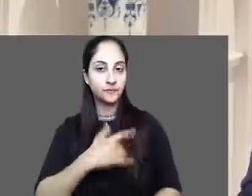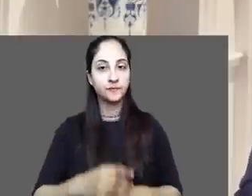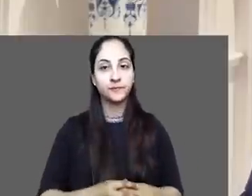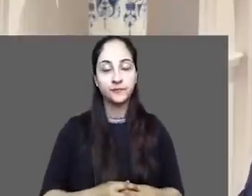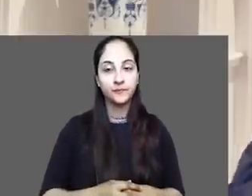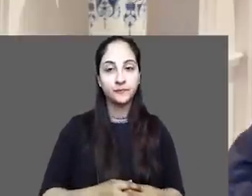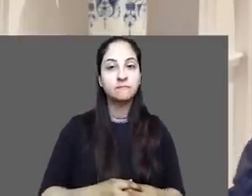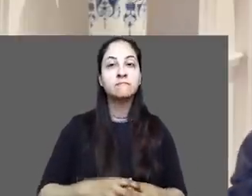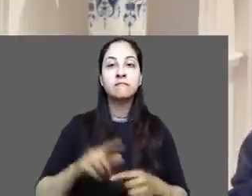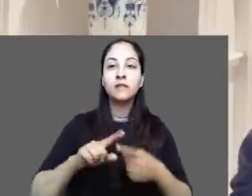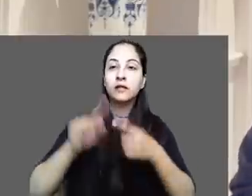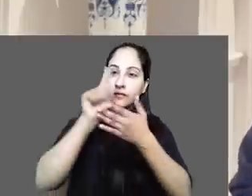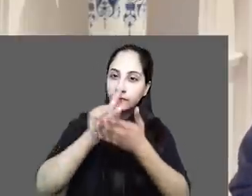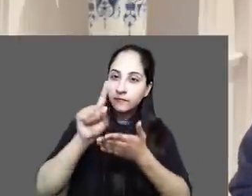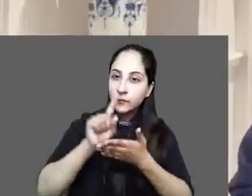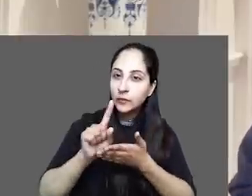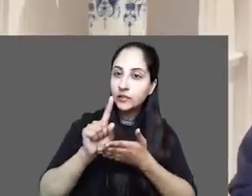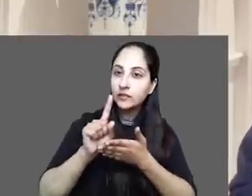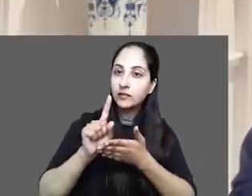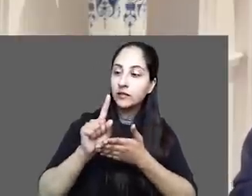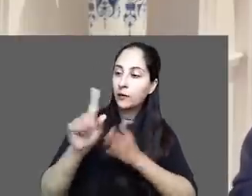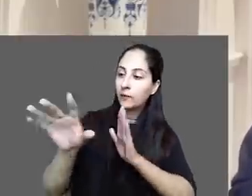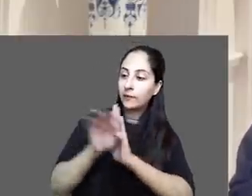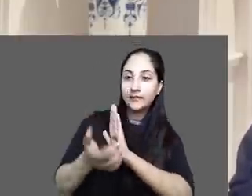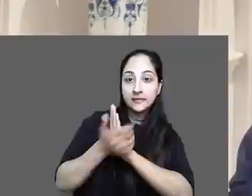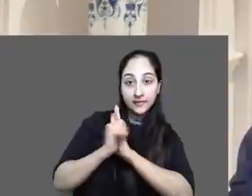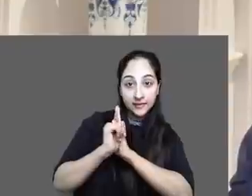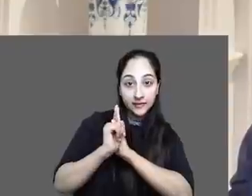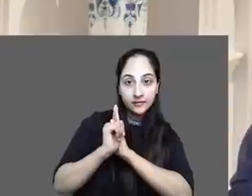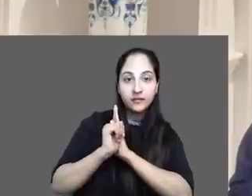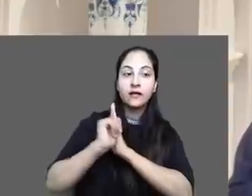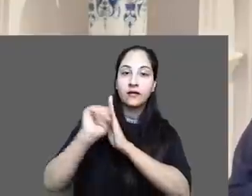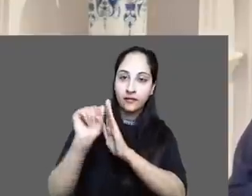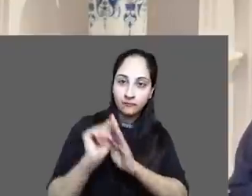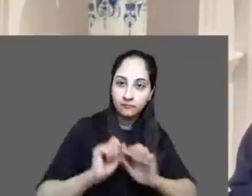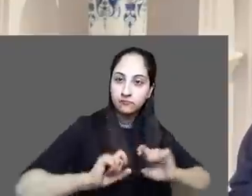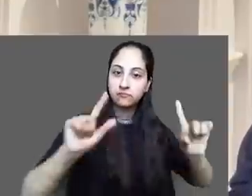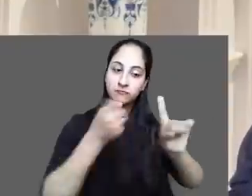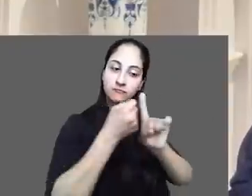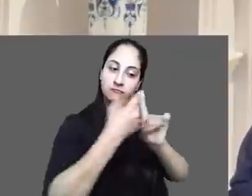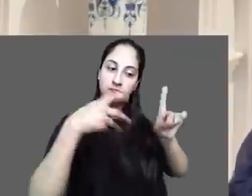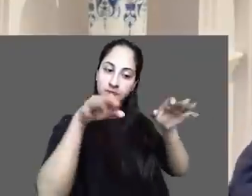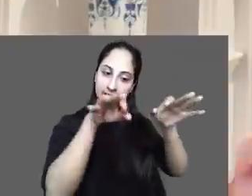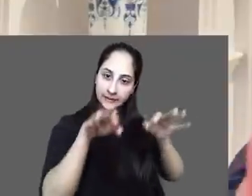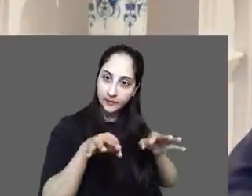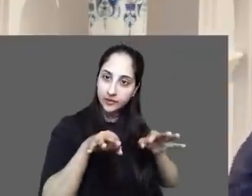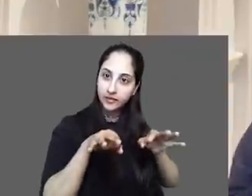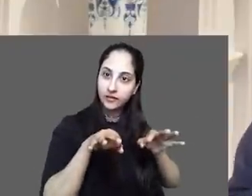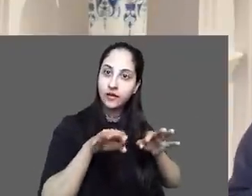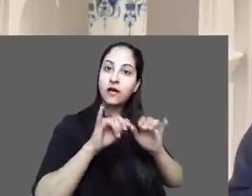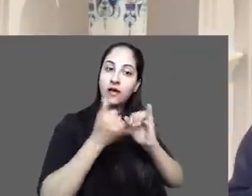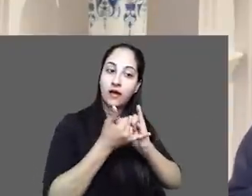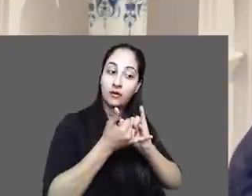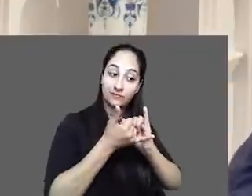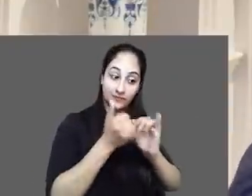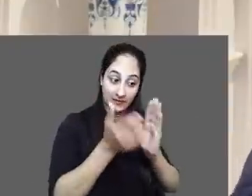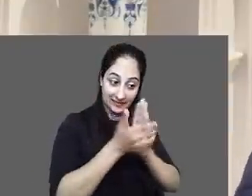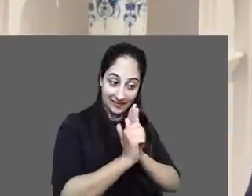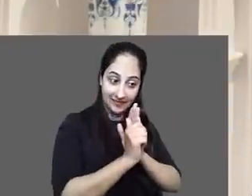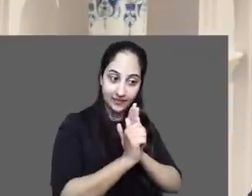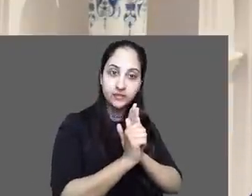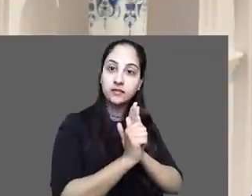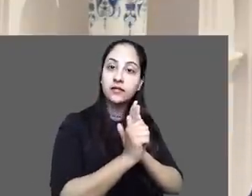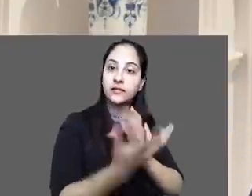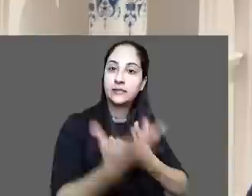share the importance of these qualities with our youth early in their careers. You know, sometimes it can take